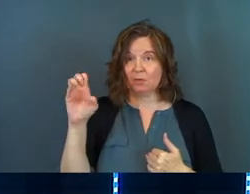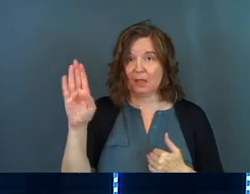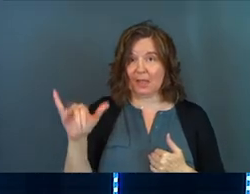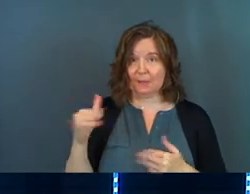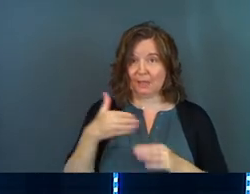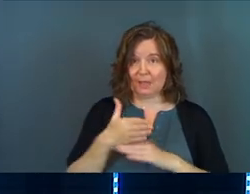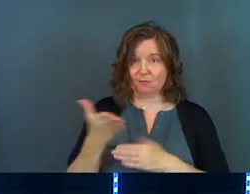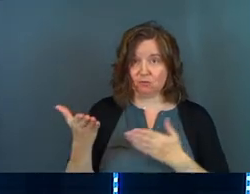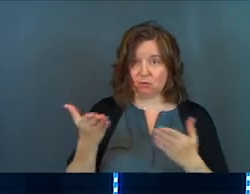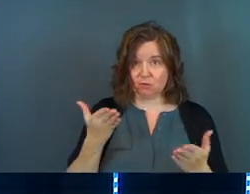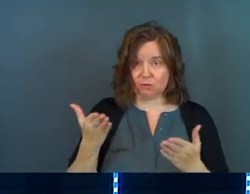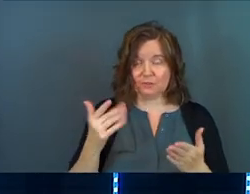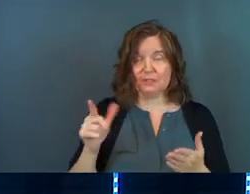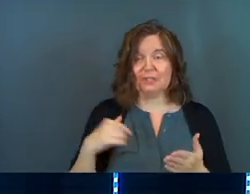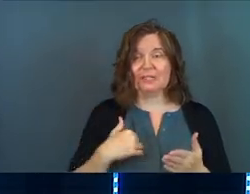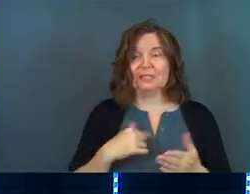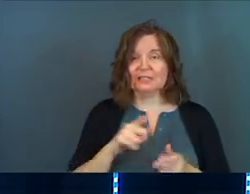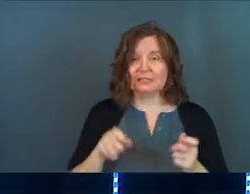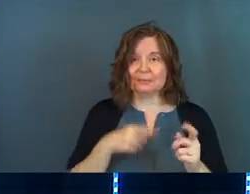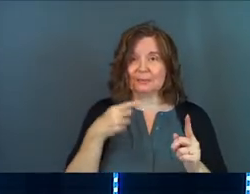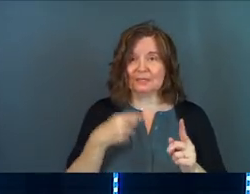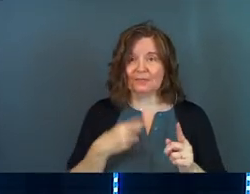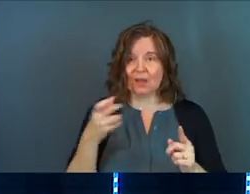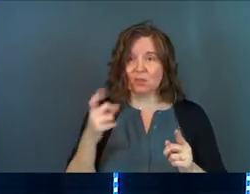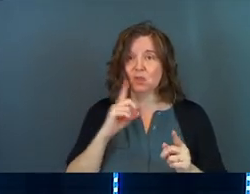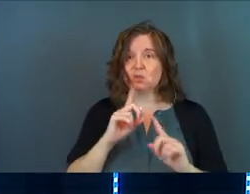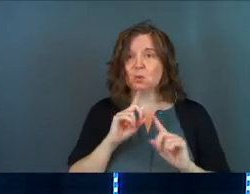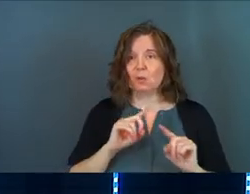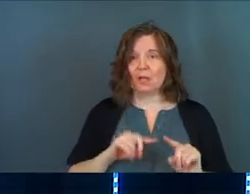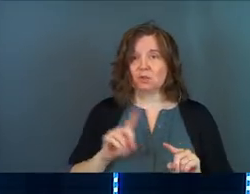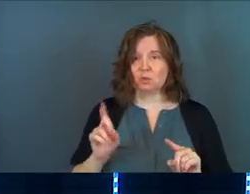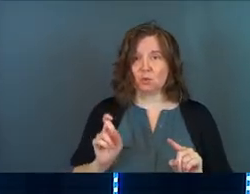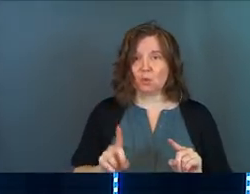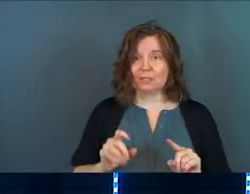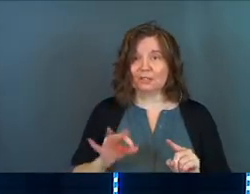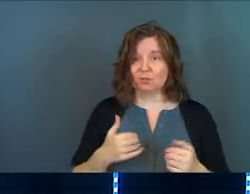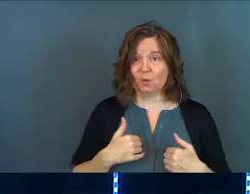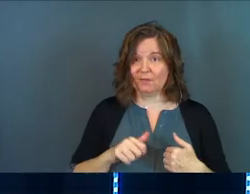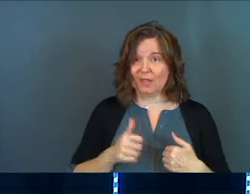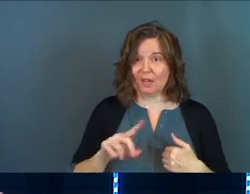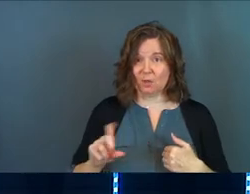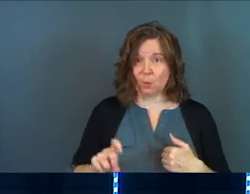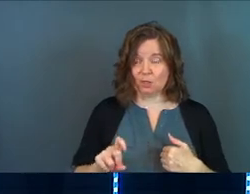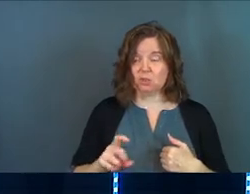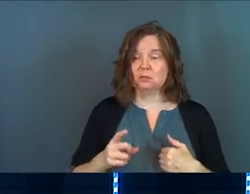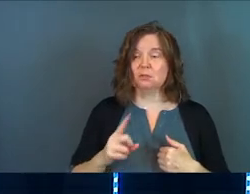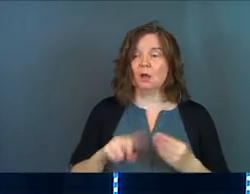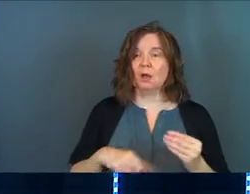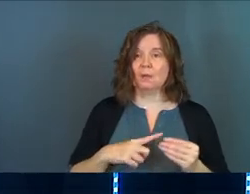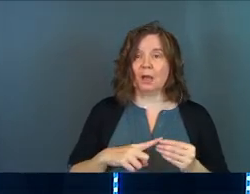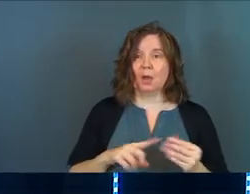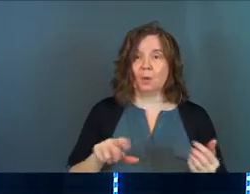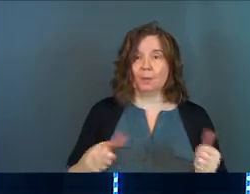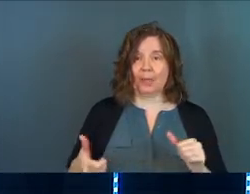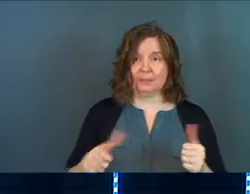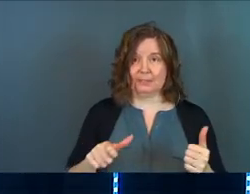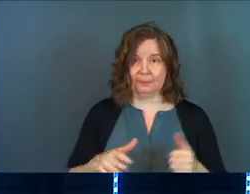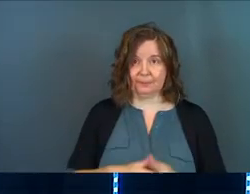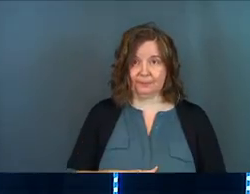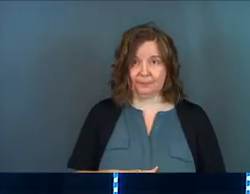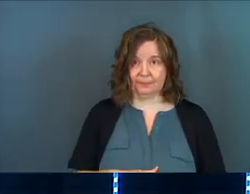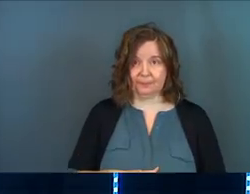lobby afterward, and he is specifically out there to answer your questions if you've got any questions at all about